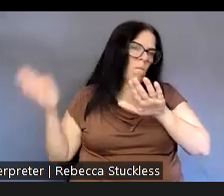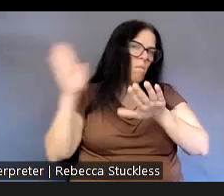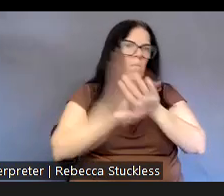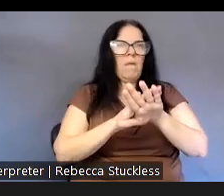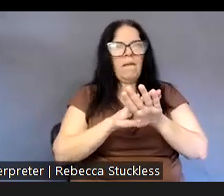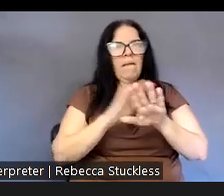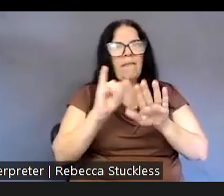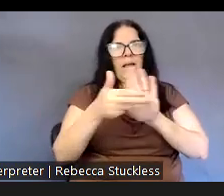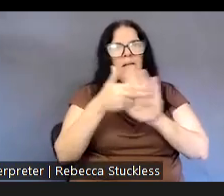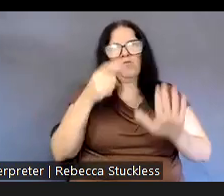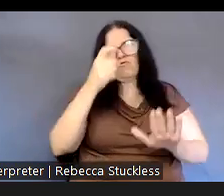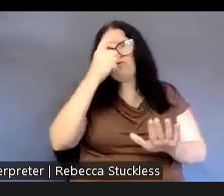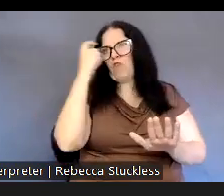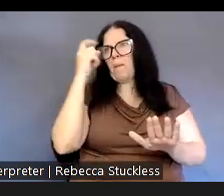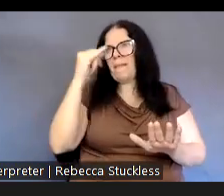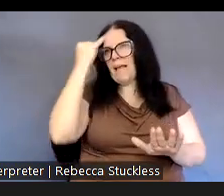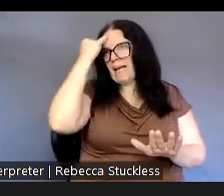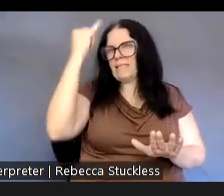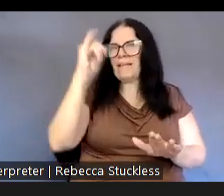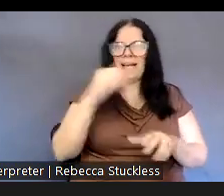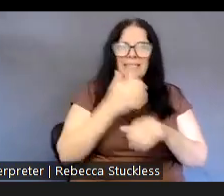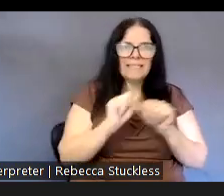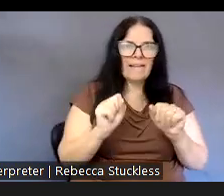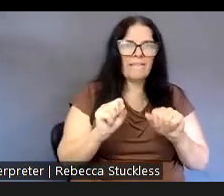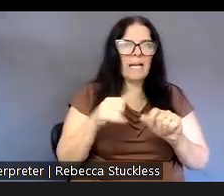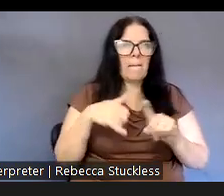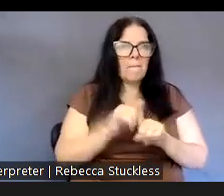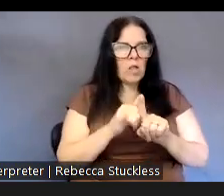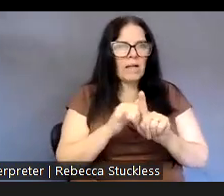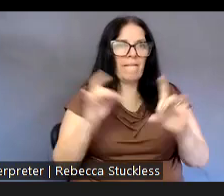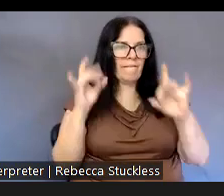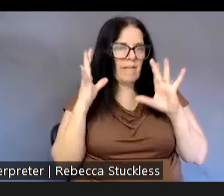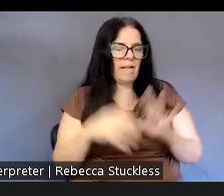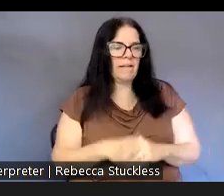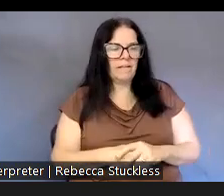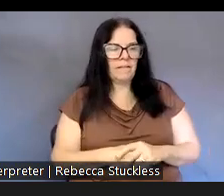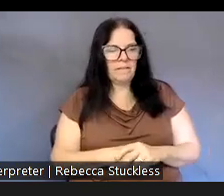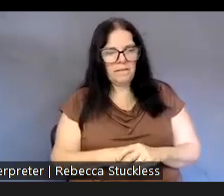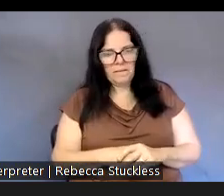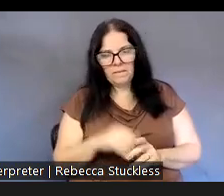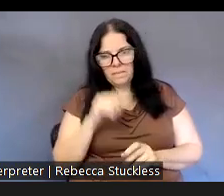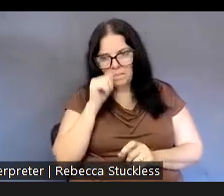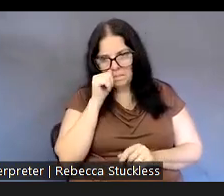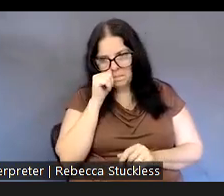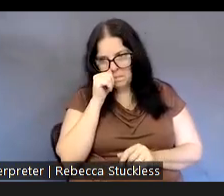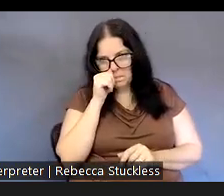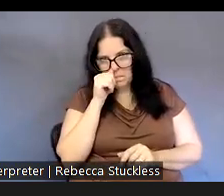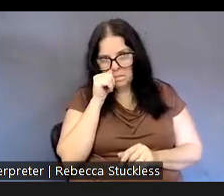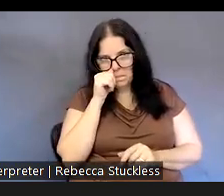such as trauma, safety, bullying, and violence. And according to Mr.